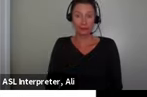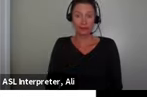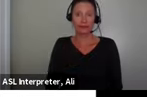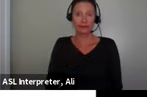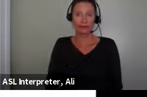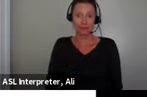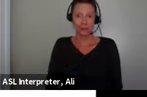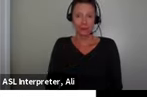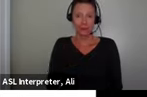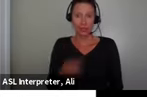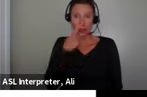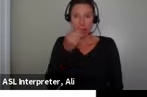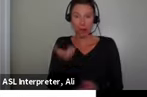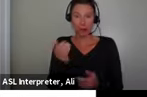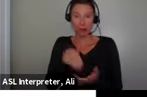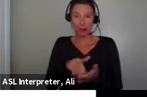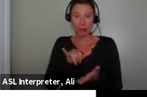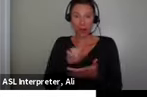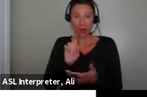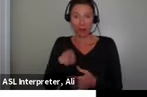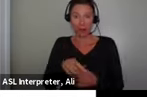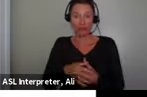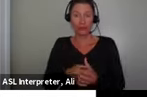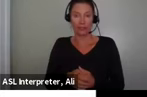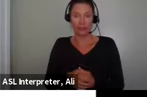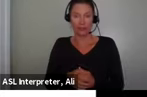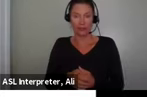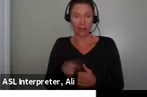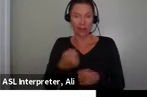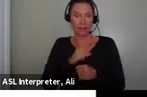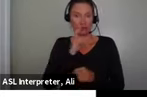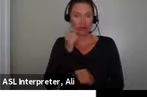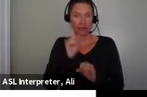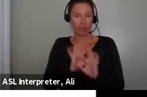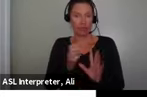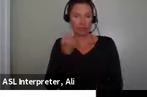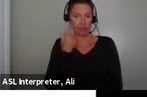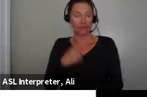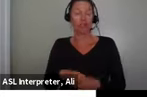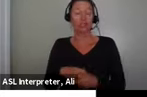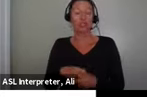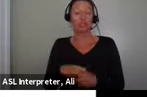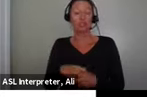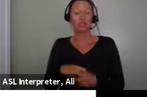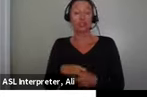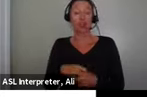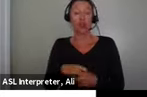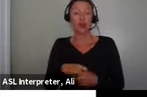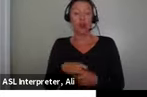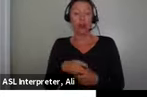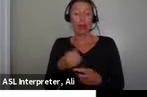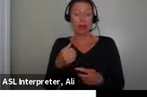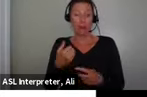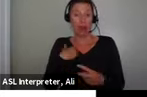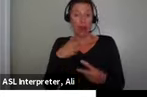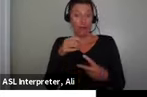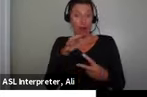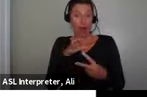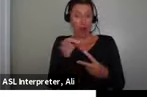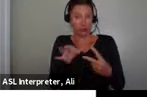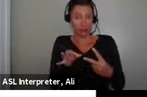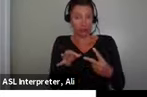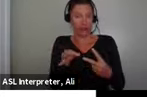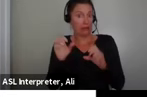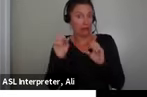Can you repeat that question one more time? Sterling asked, I want to make sure I understand. Are both alternative routes considered, or possibly